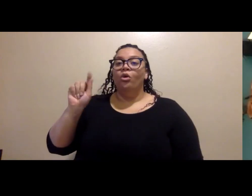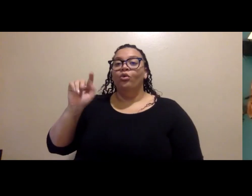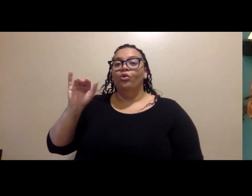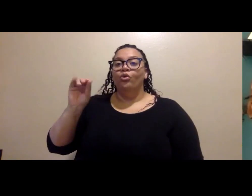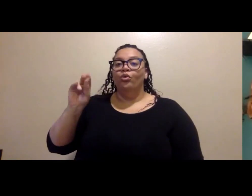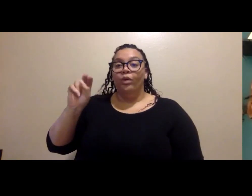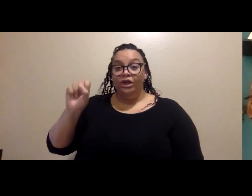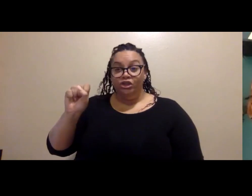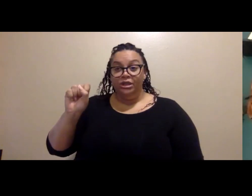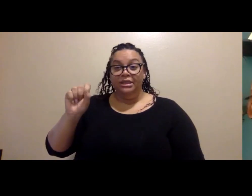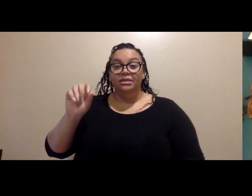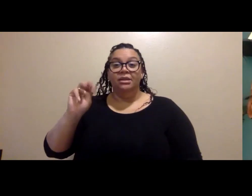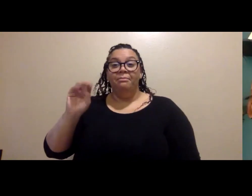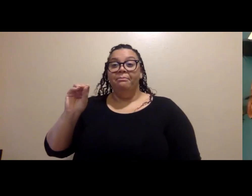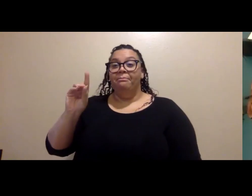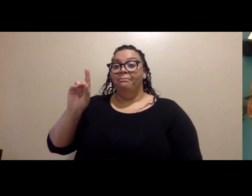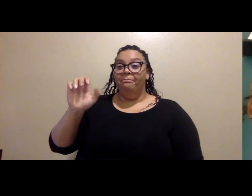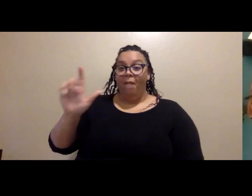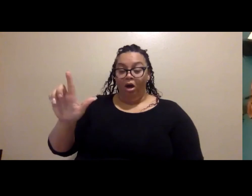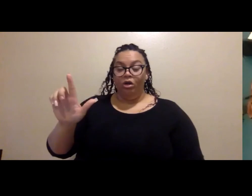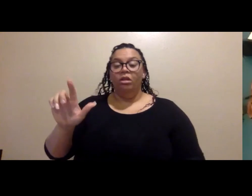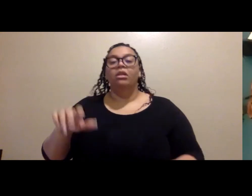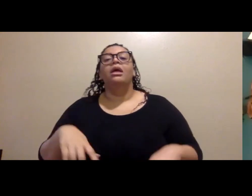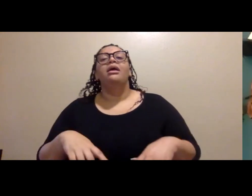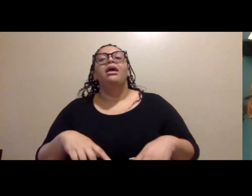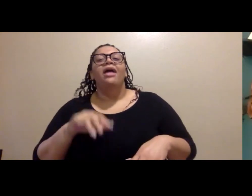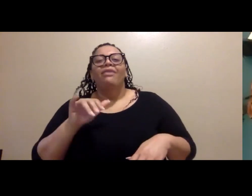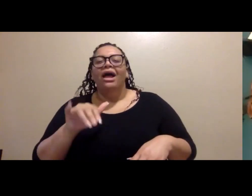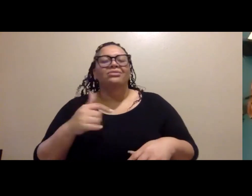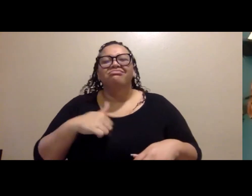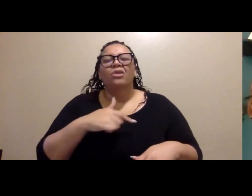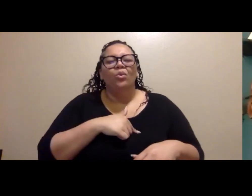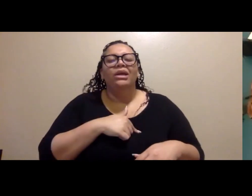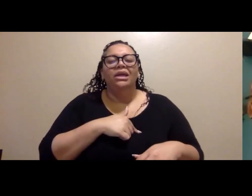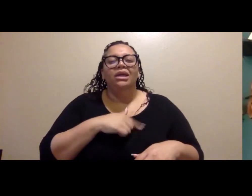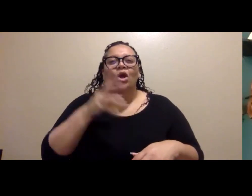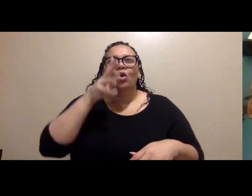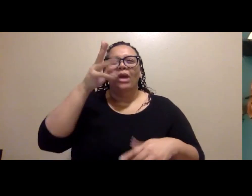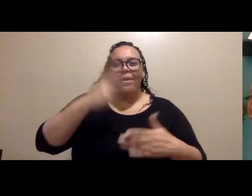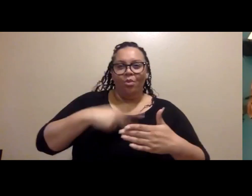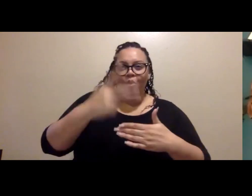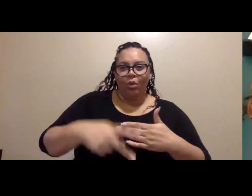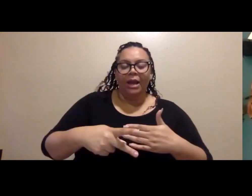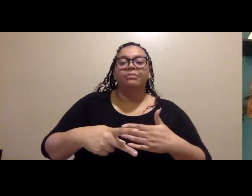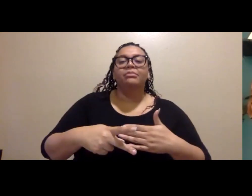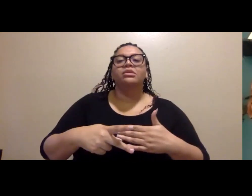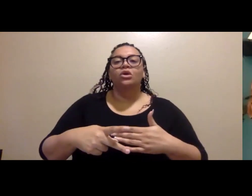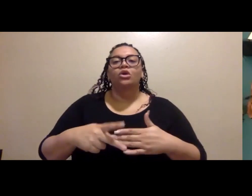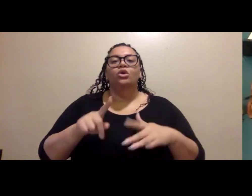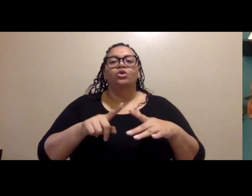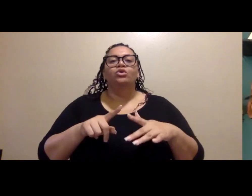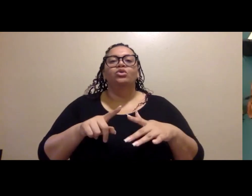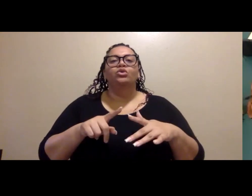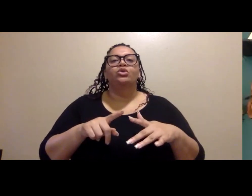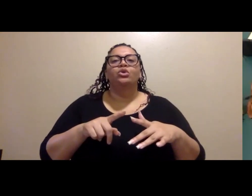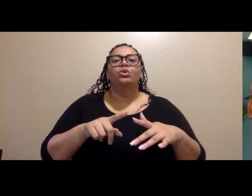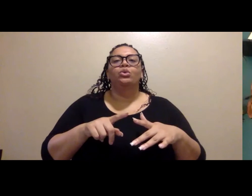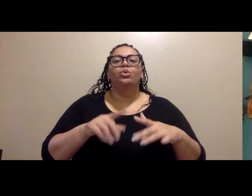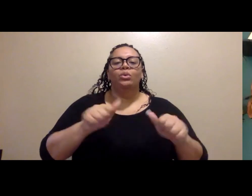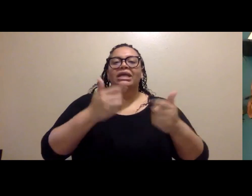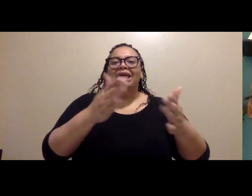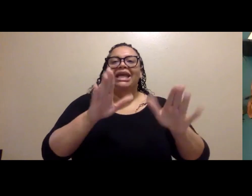do is we create programming to resource wellness practices to the BIPOC